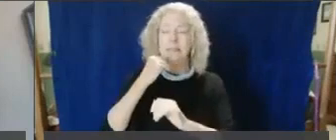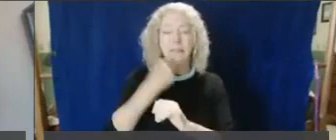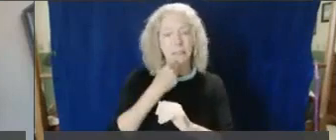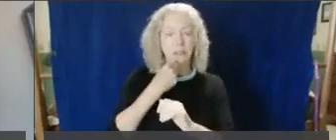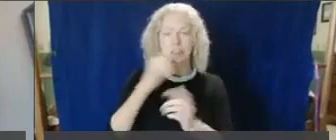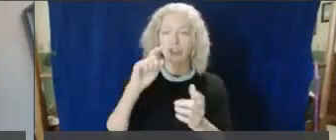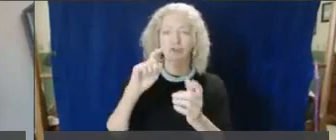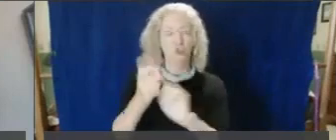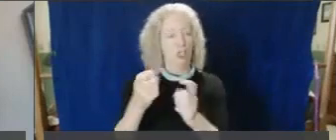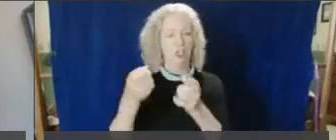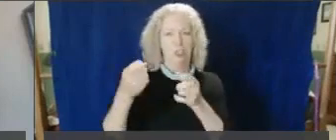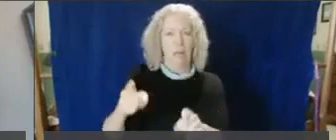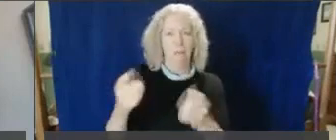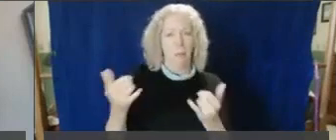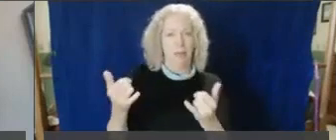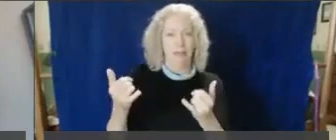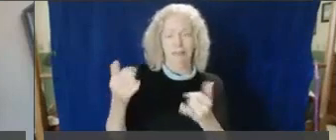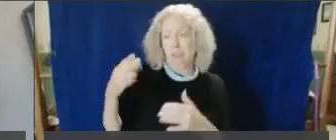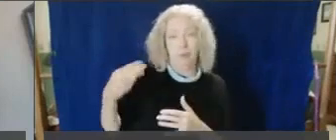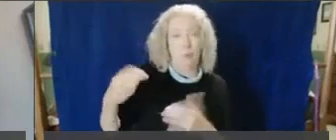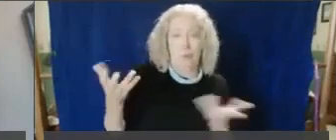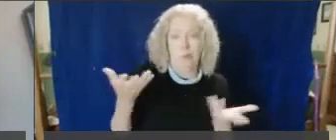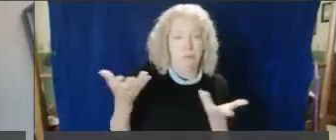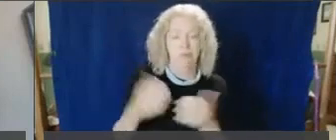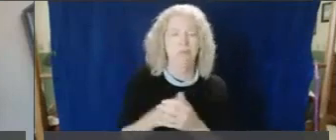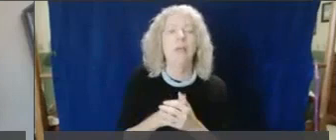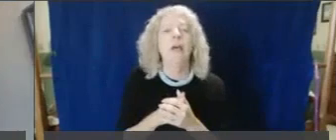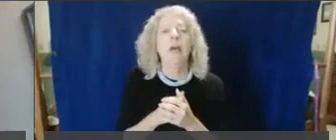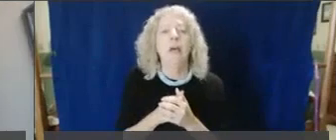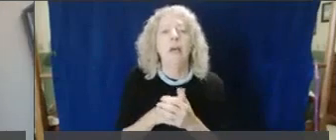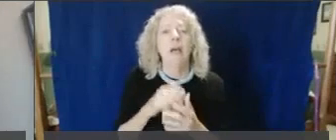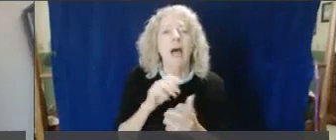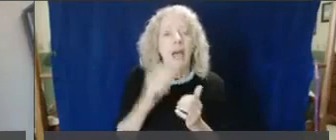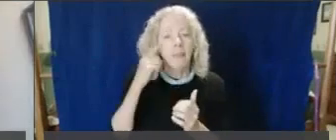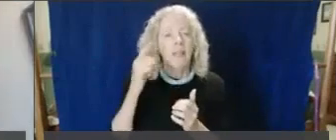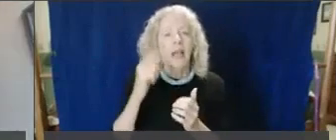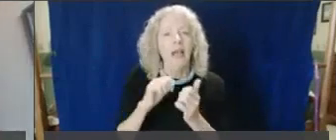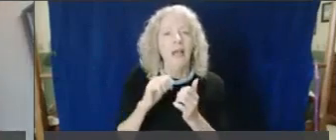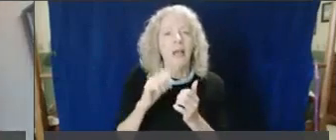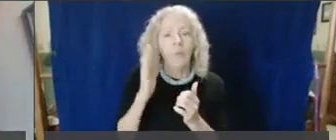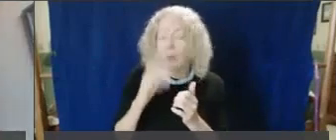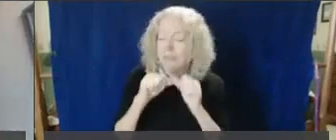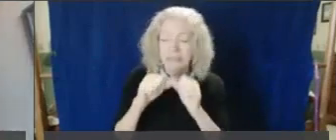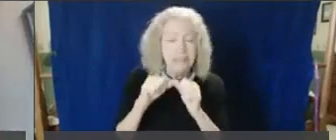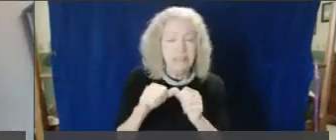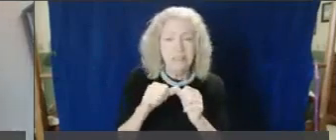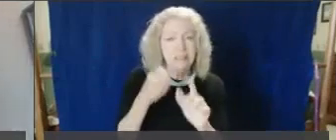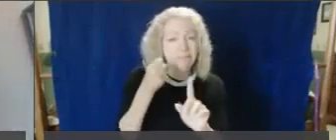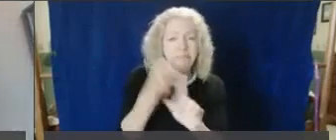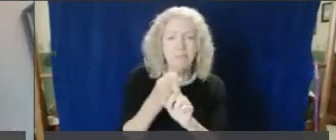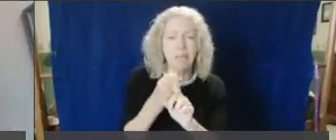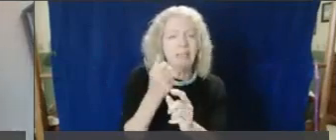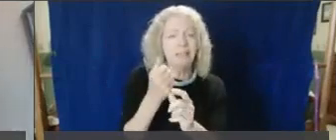changing times, and times that I think will have an impact on our lives for decades to come as we come through